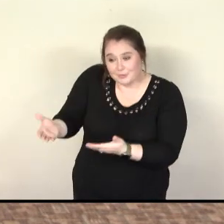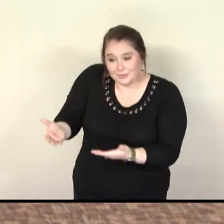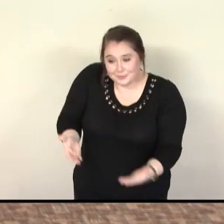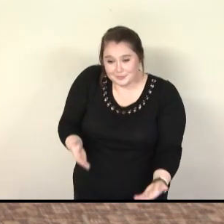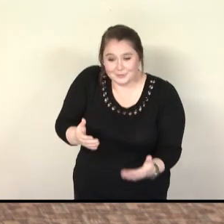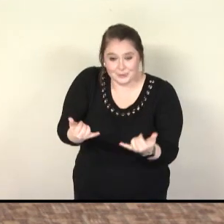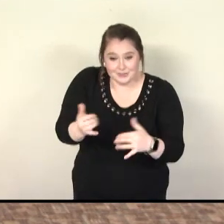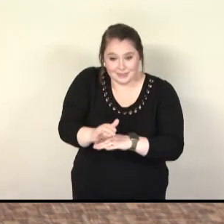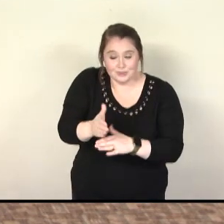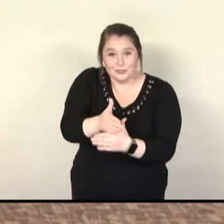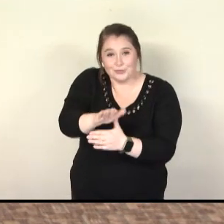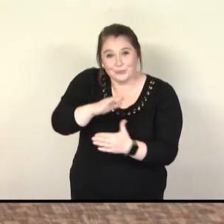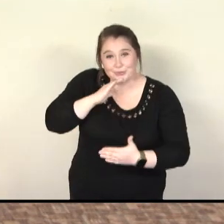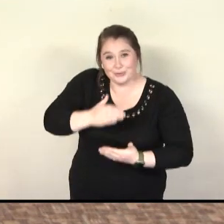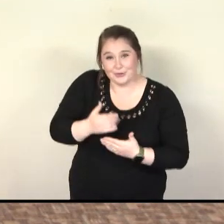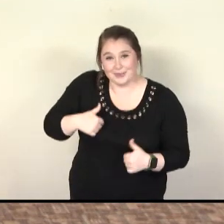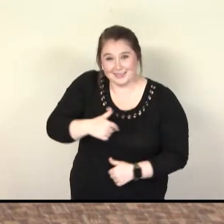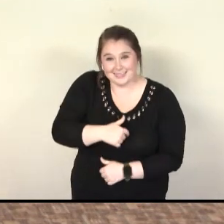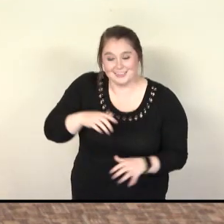sharing your amazing daughter with us.